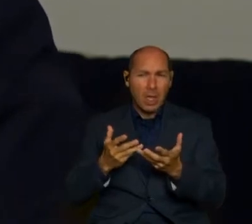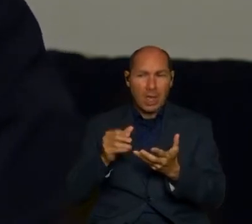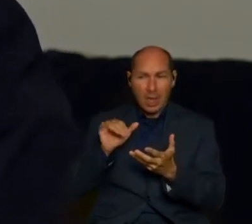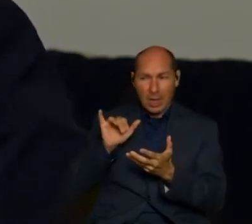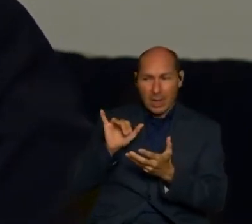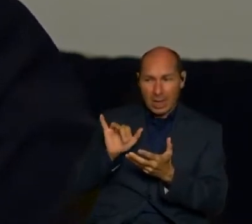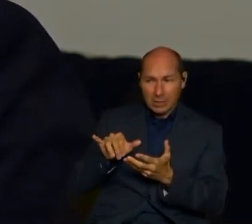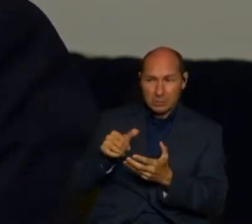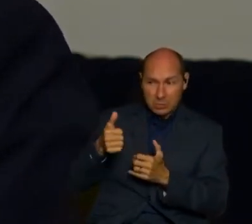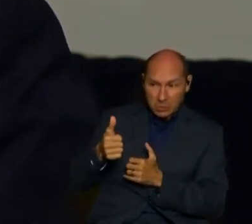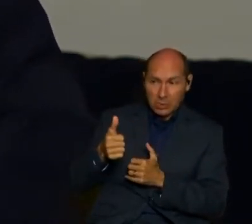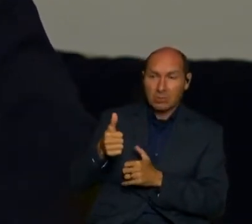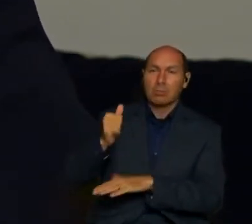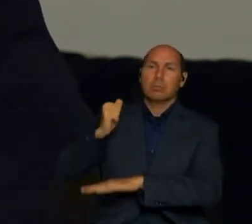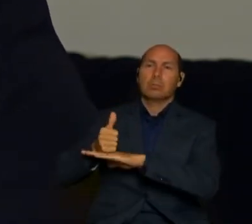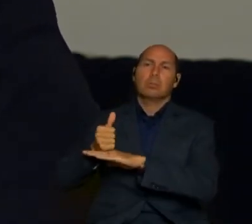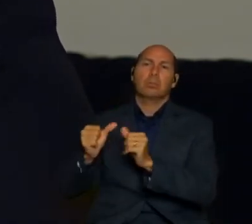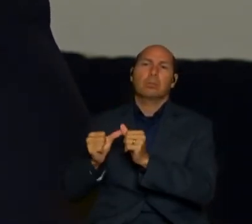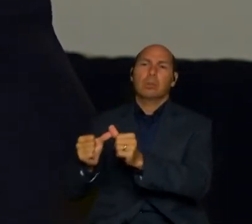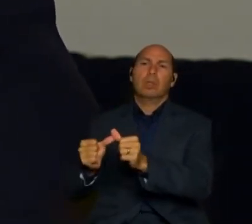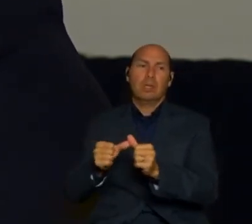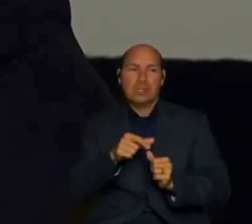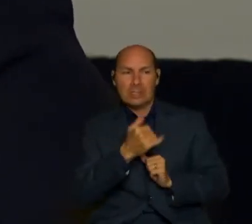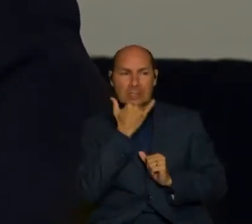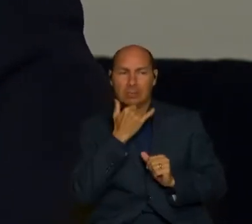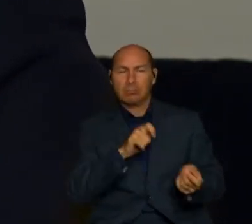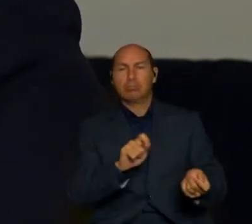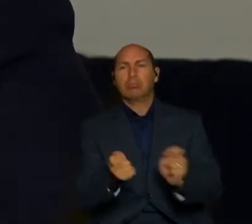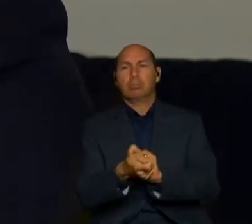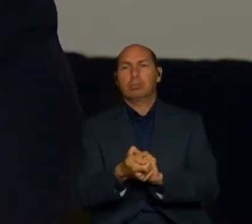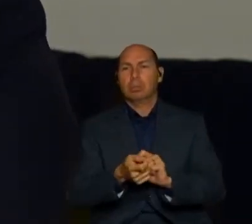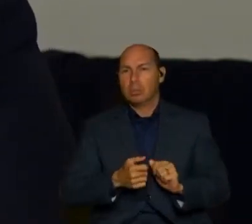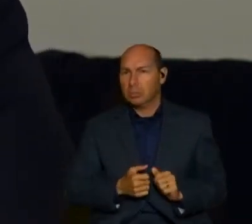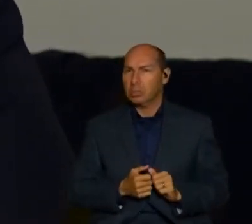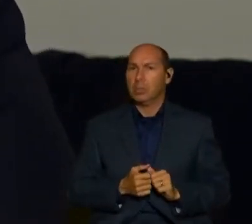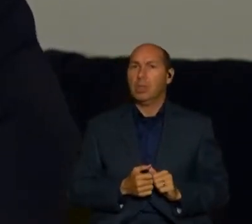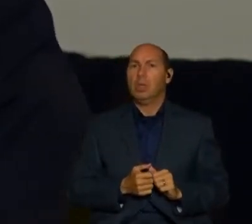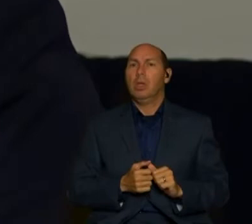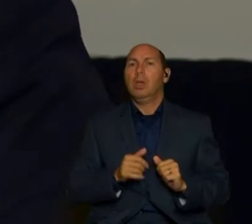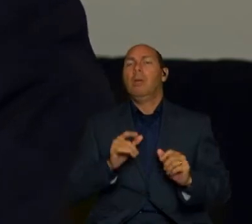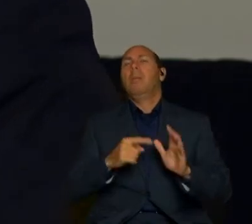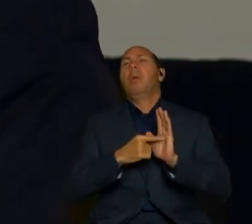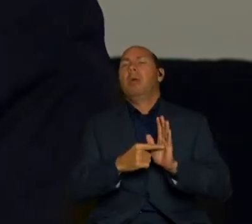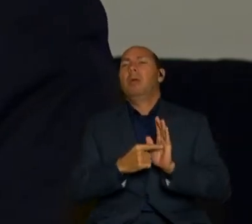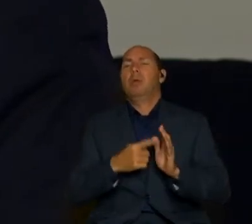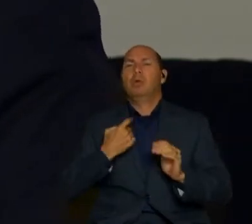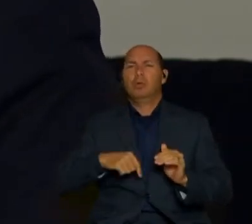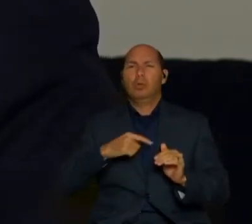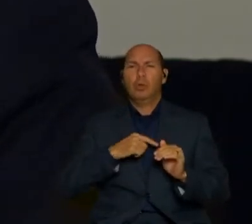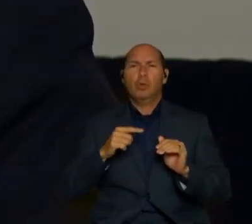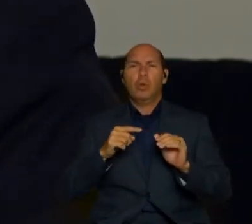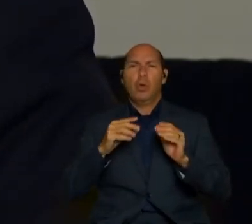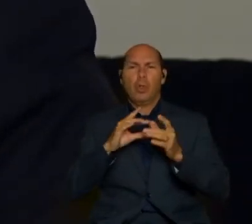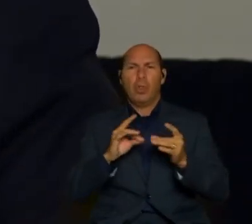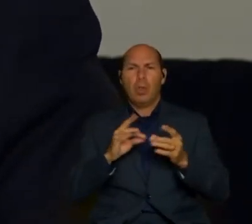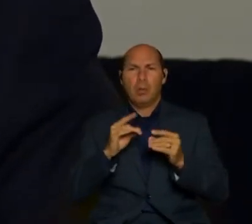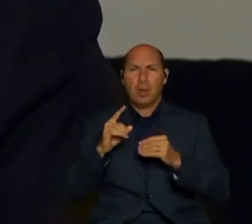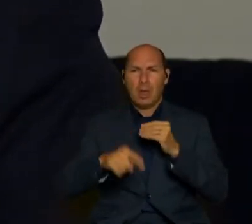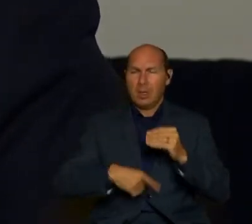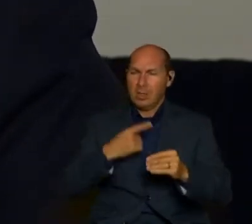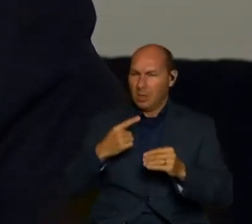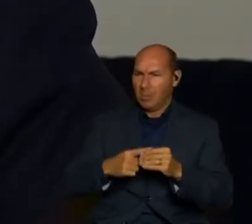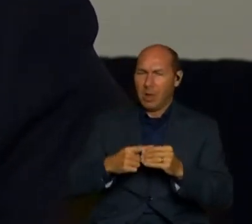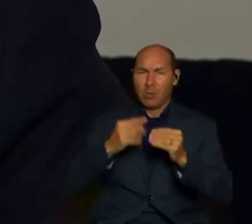the government of Puerto Rico. So the fact that we're talking about data scientists, that we're talking about people who we want to be there, whose